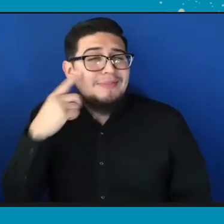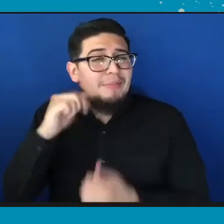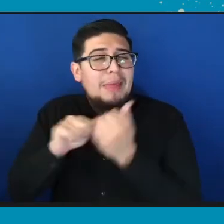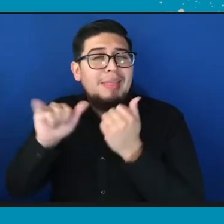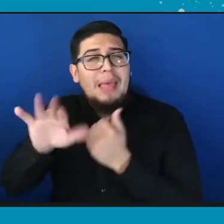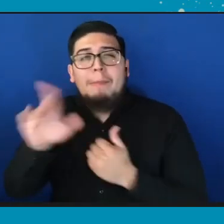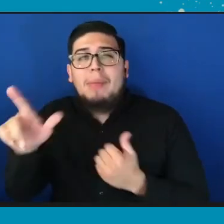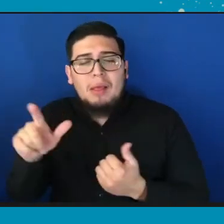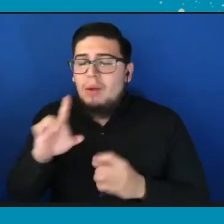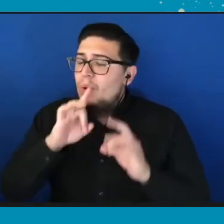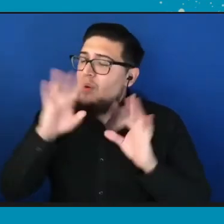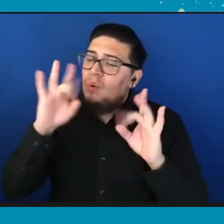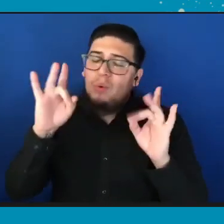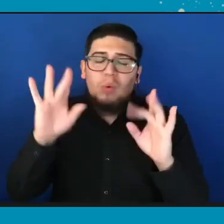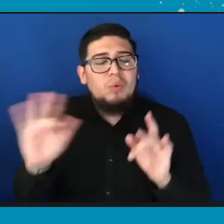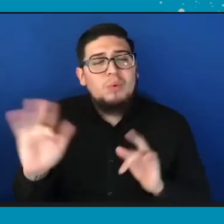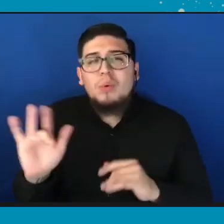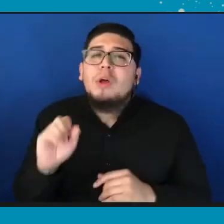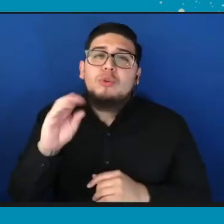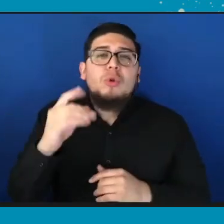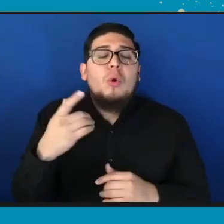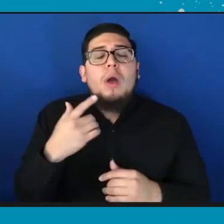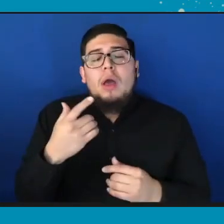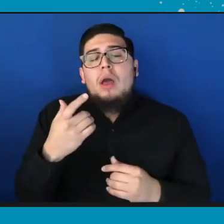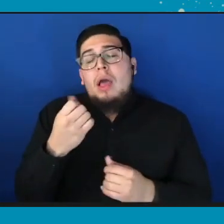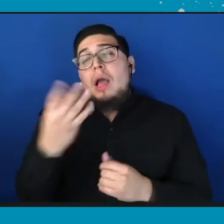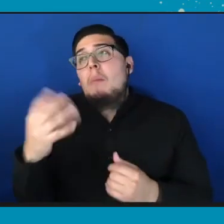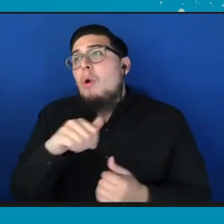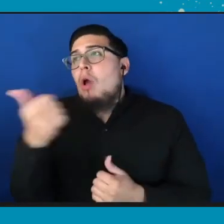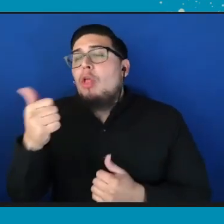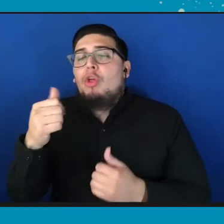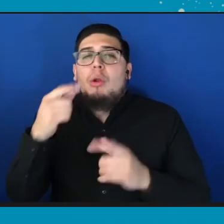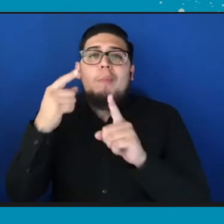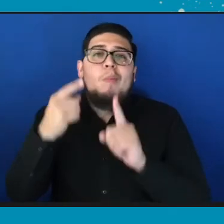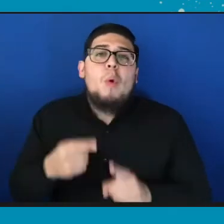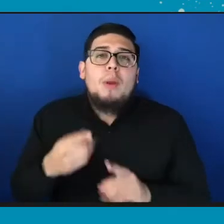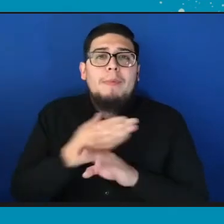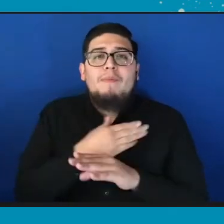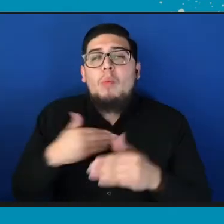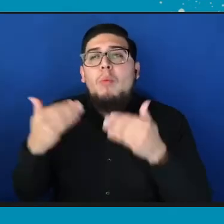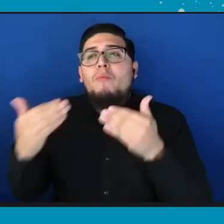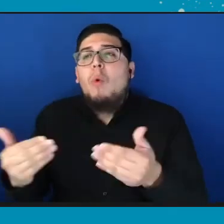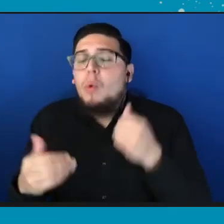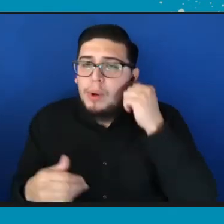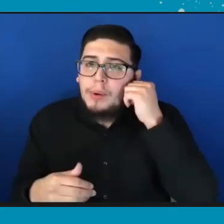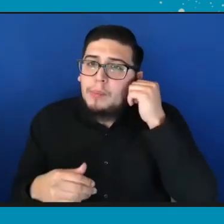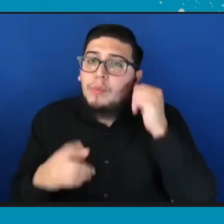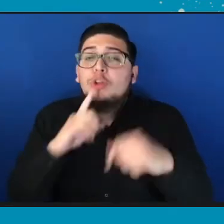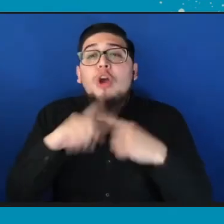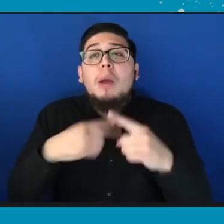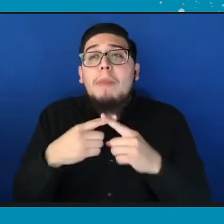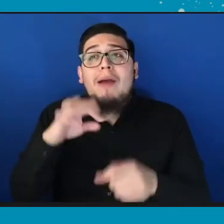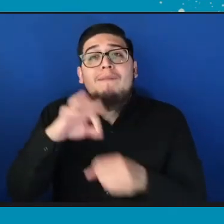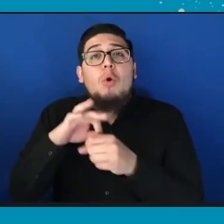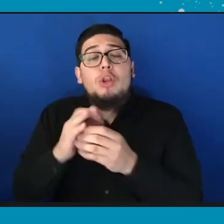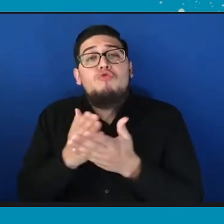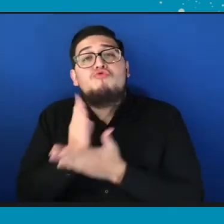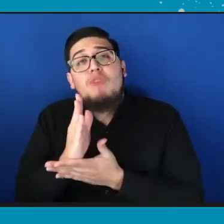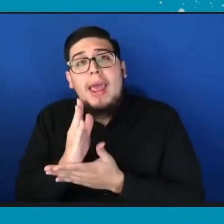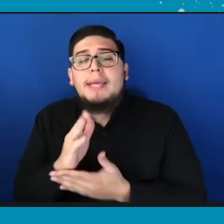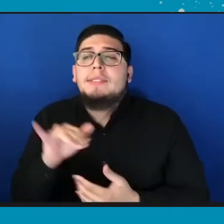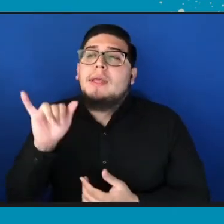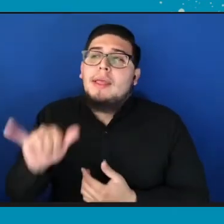up in the past. Just a couple of points too before moving forward. And we're talking about voting rights. The preemption